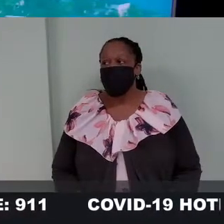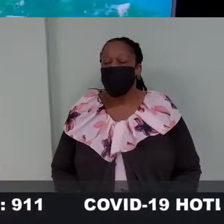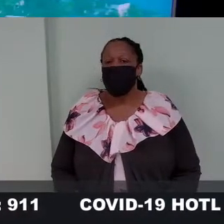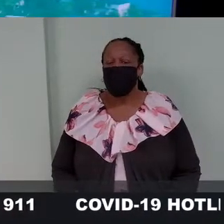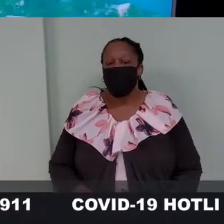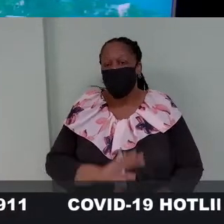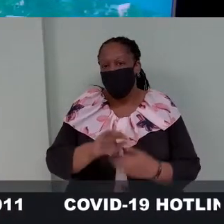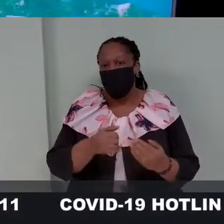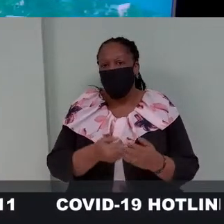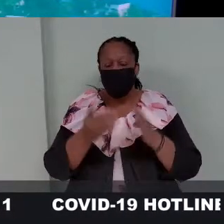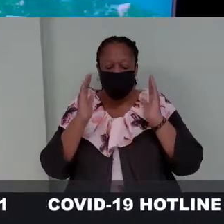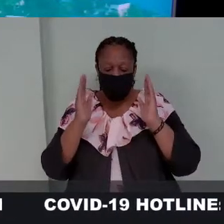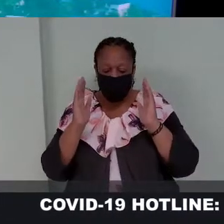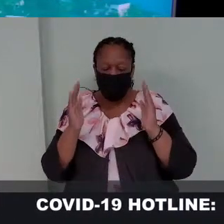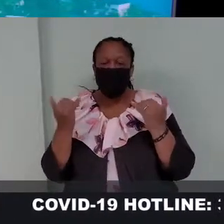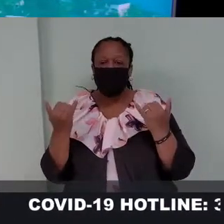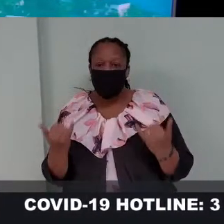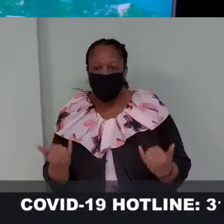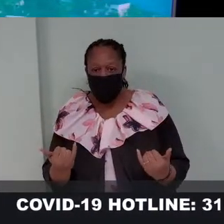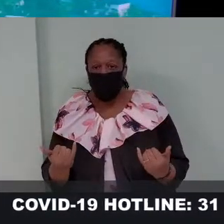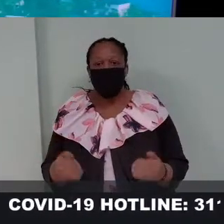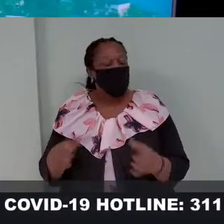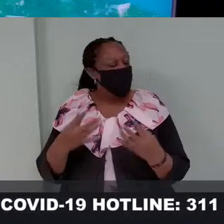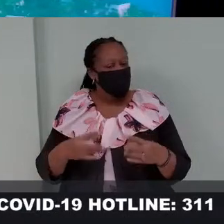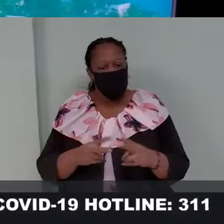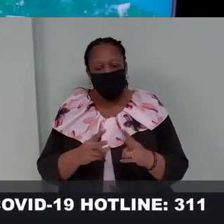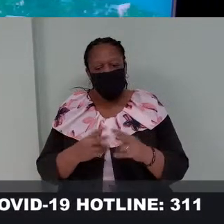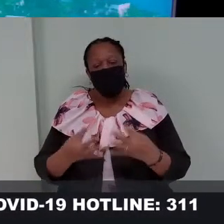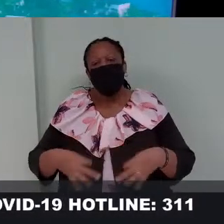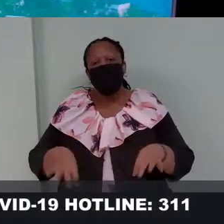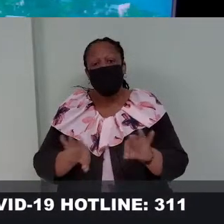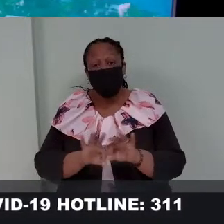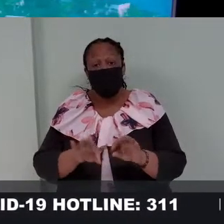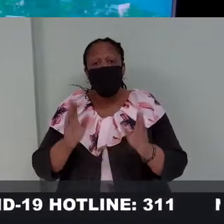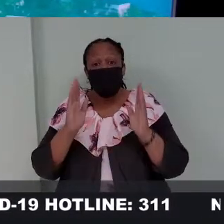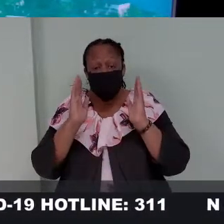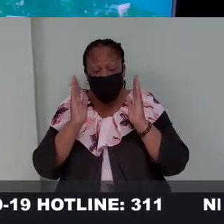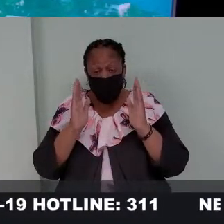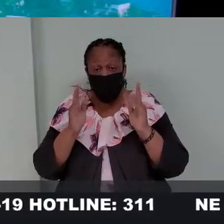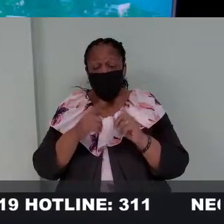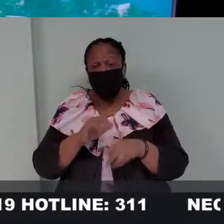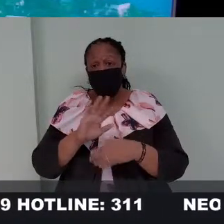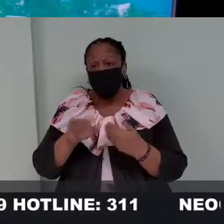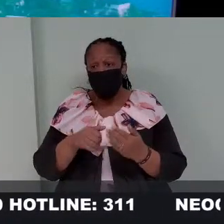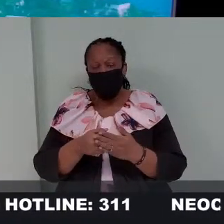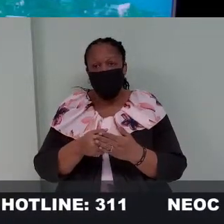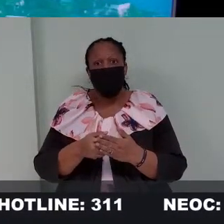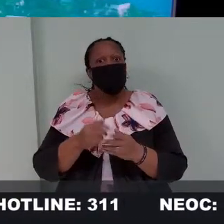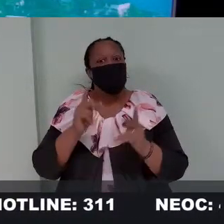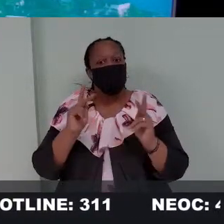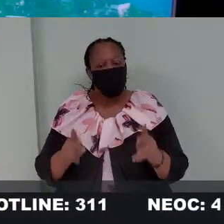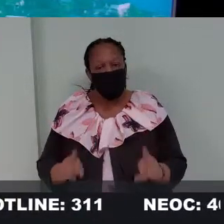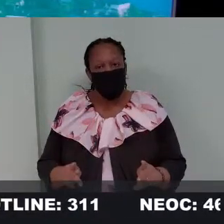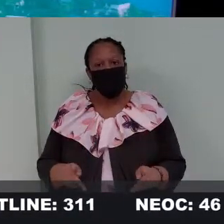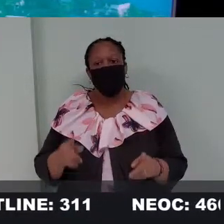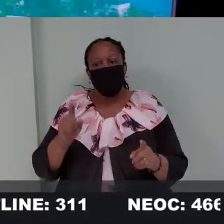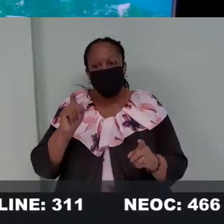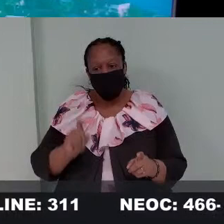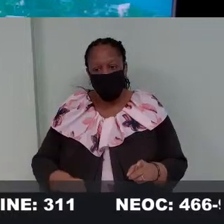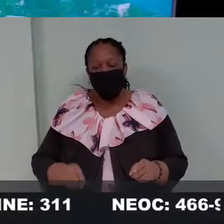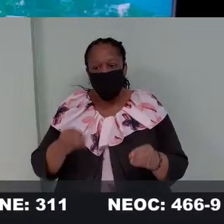these briefings is important because it's an all-of-society